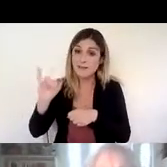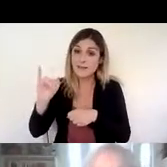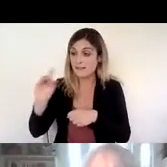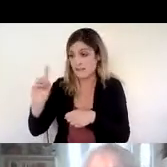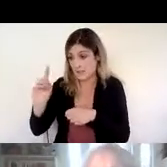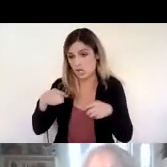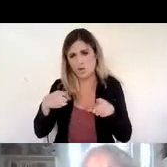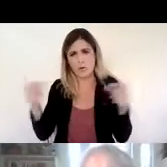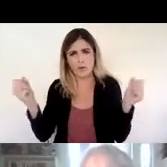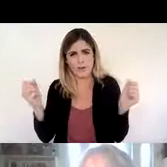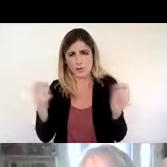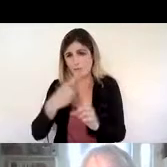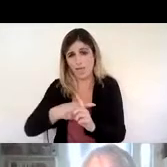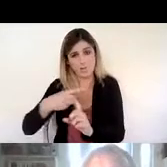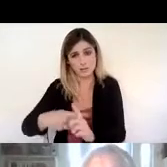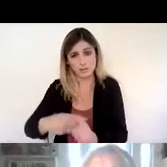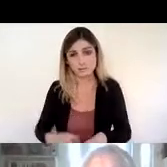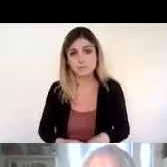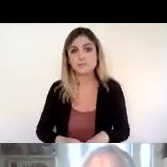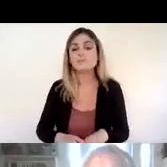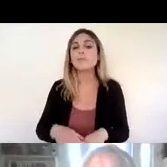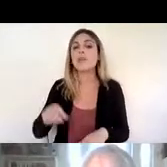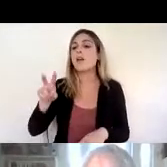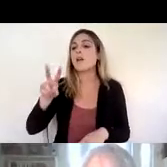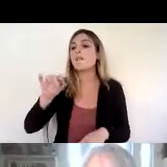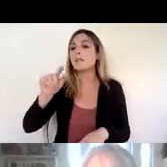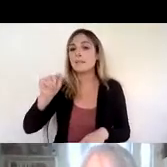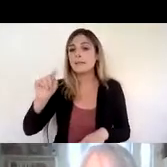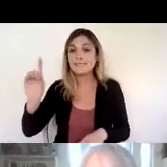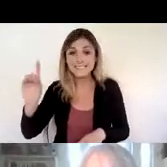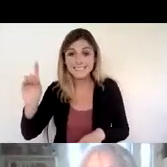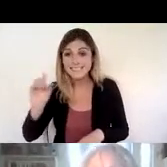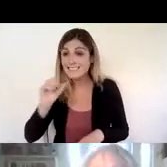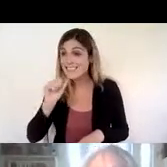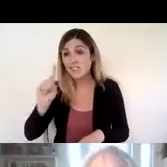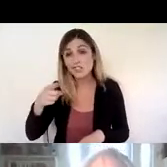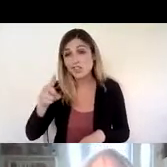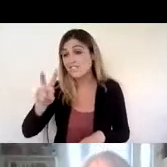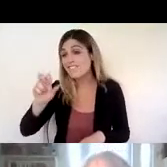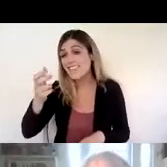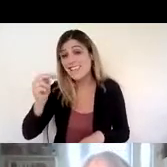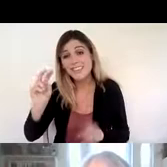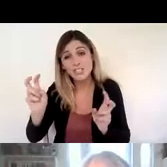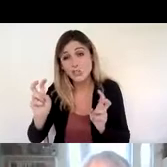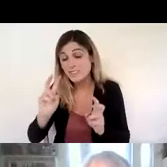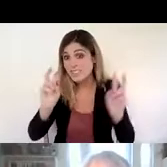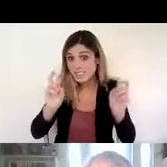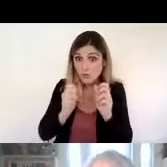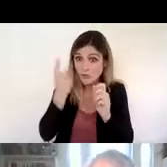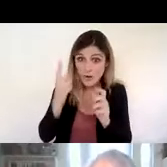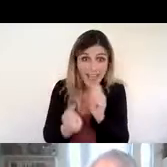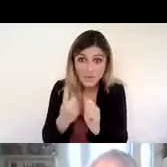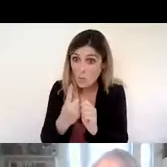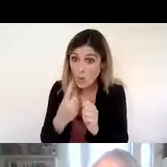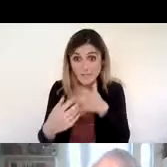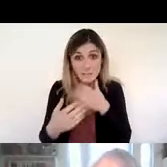vitamin D is not a vegan issue. It's an issue for everyone, regardless of the kind of diet they're eating. The only foods that